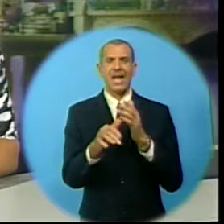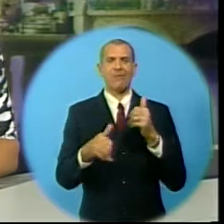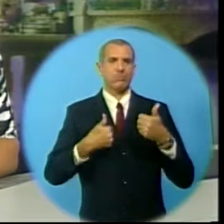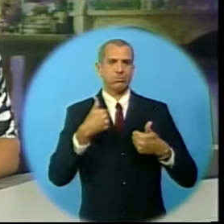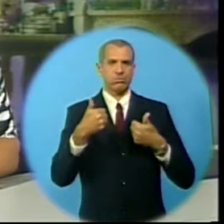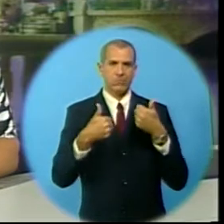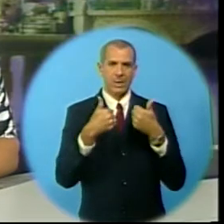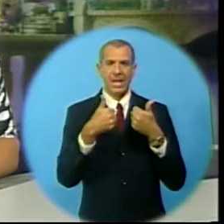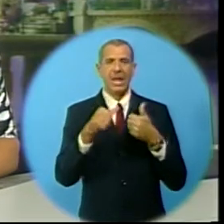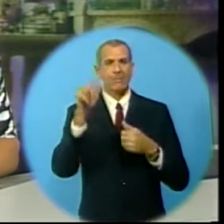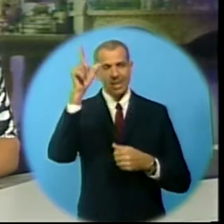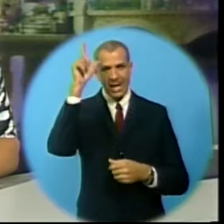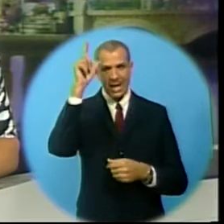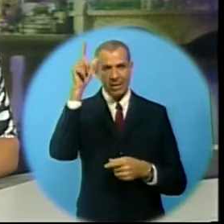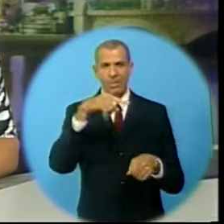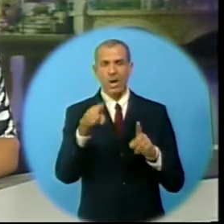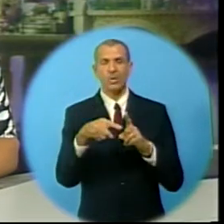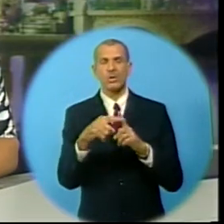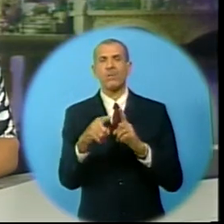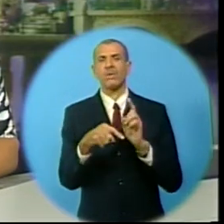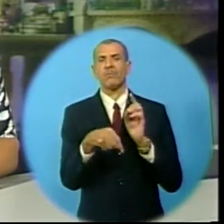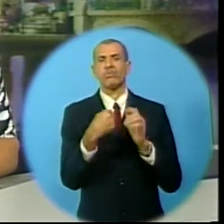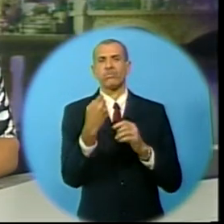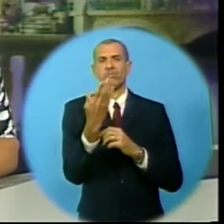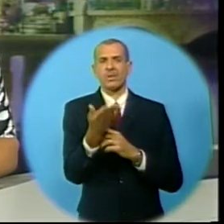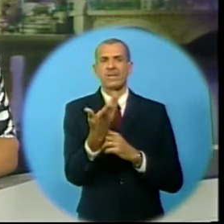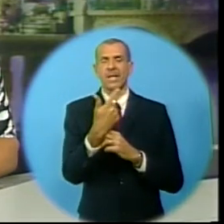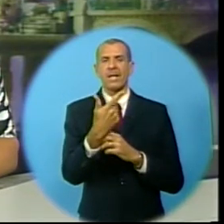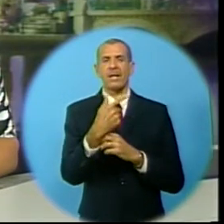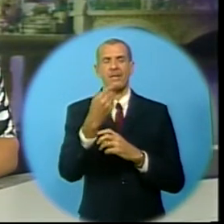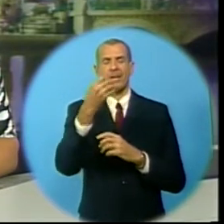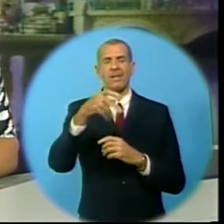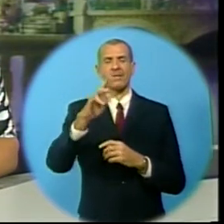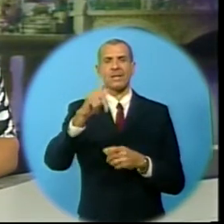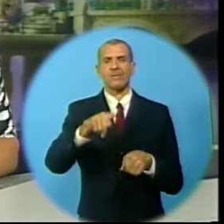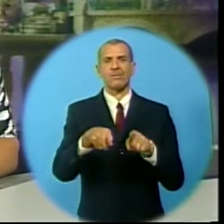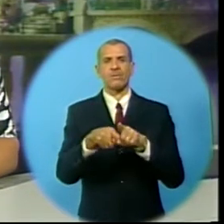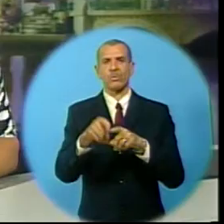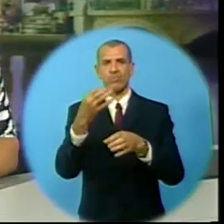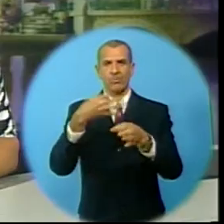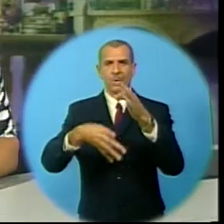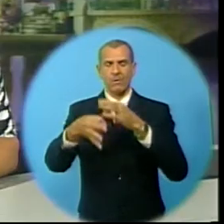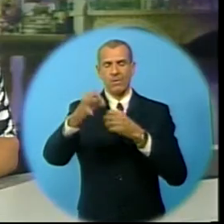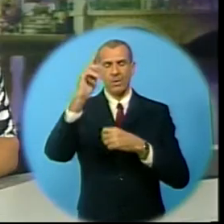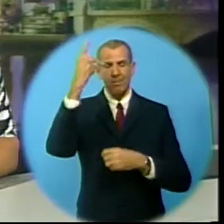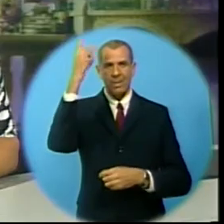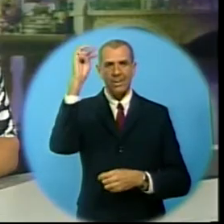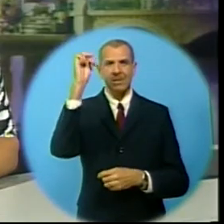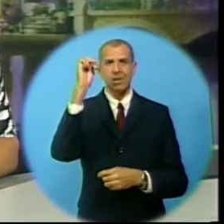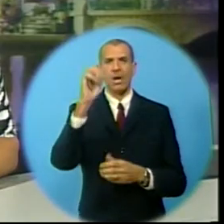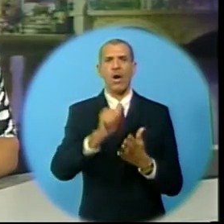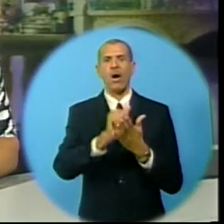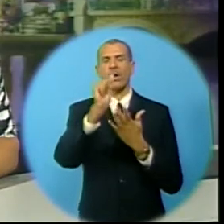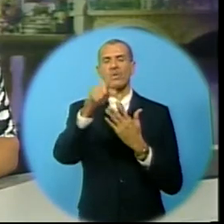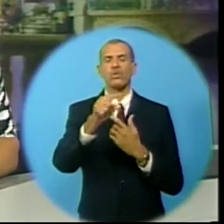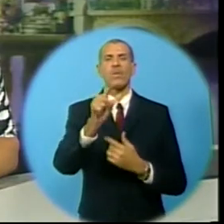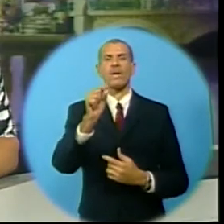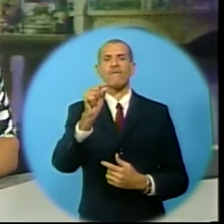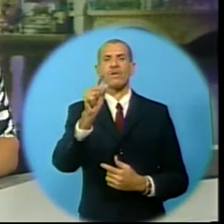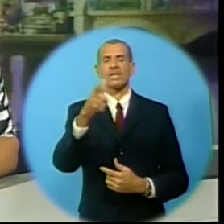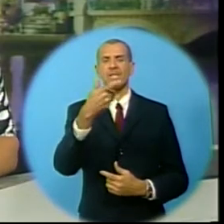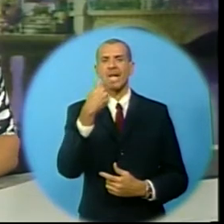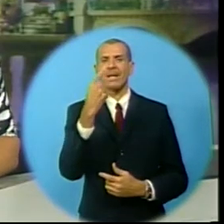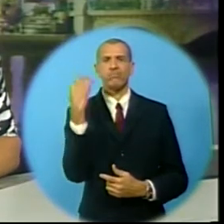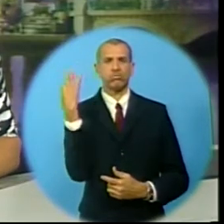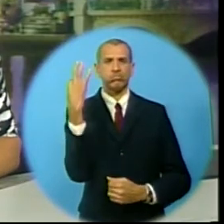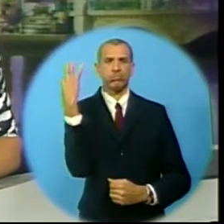presentations. Mr. Lashley will also represent Prime Minister Frundle Stewart at the opening ceremony on August 21st, where he will deliver a message on